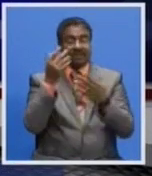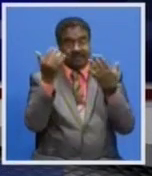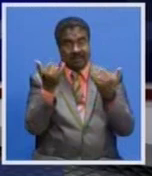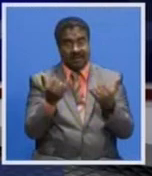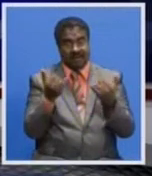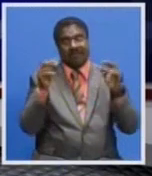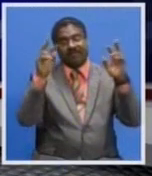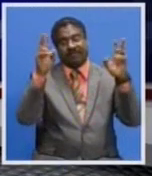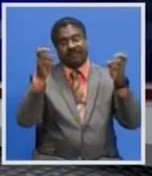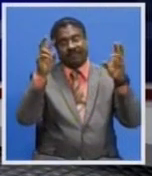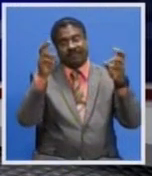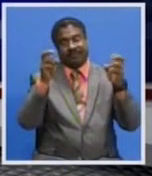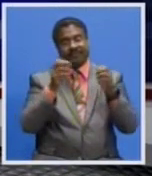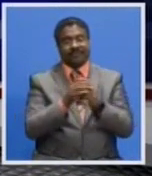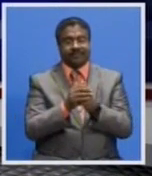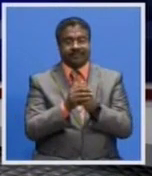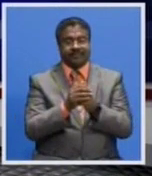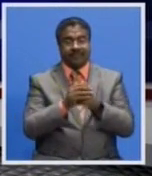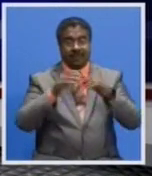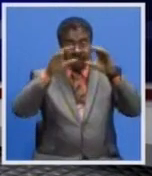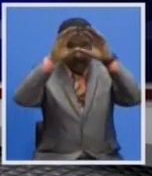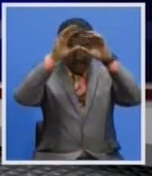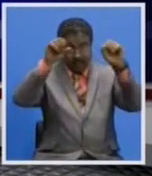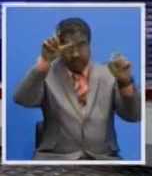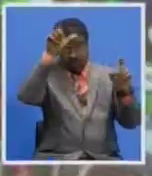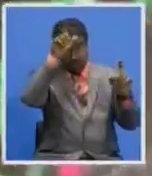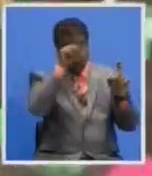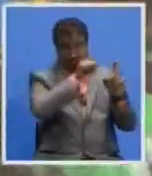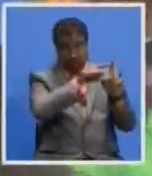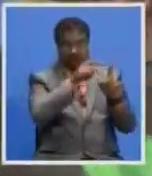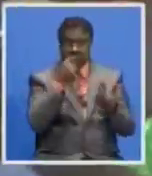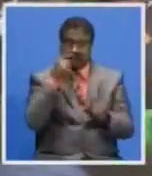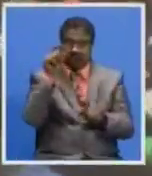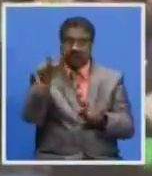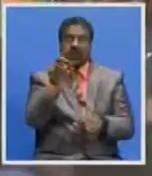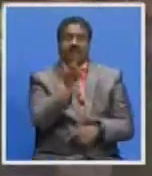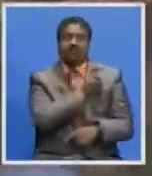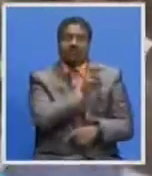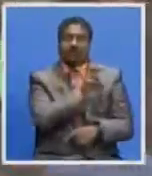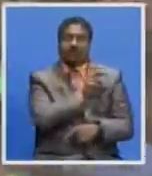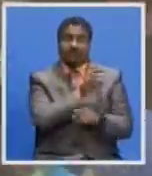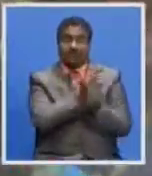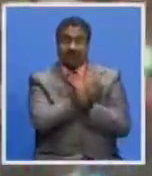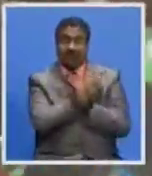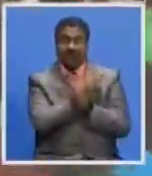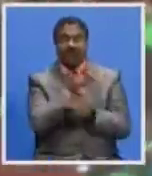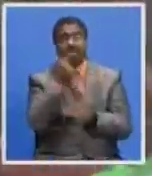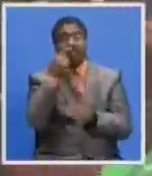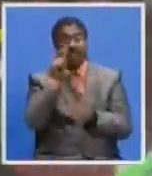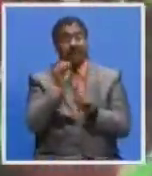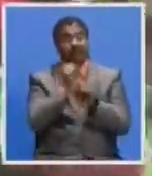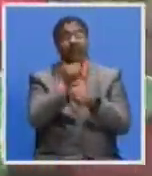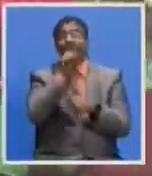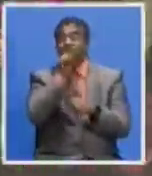top stories in the news. President Edgar Lungu has instructed the Zambia Police Service to ensure there is